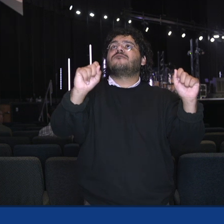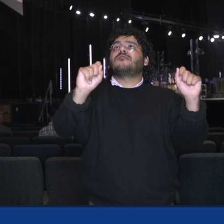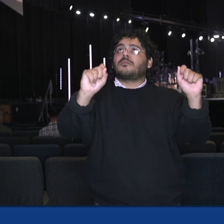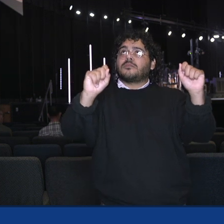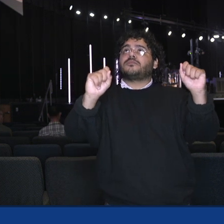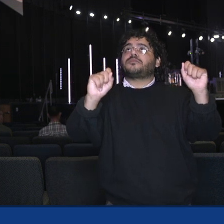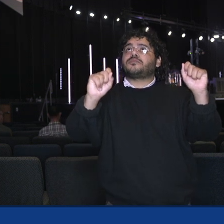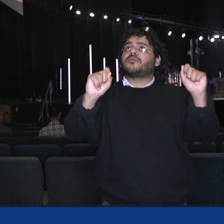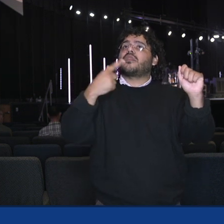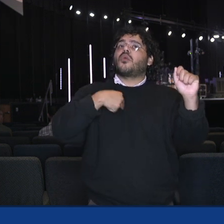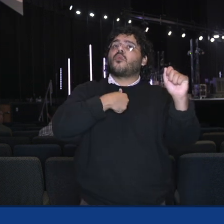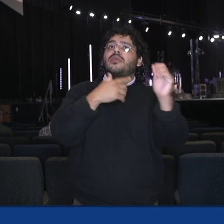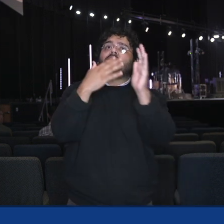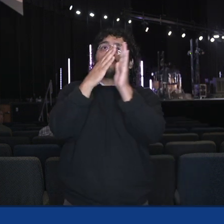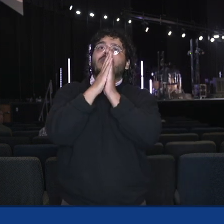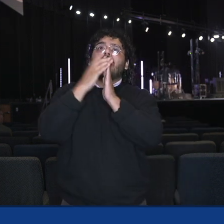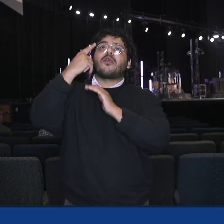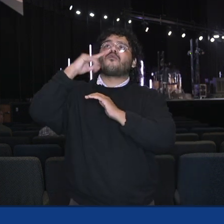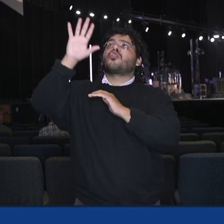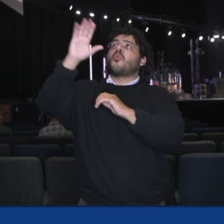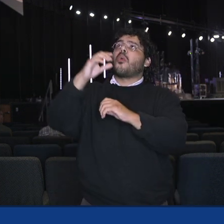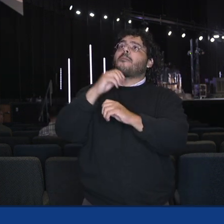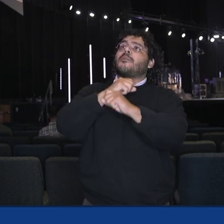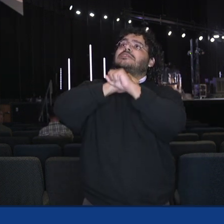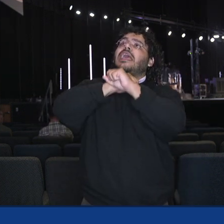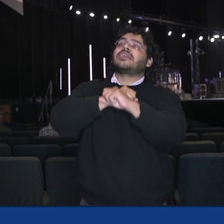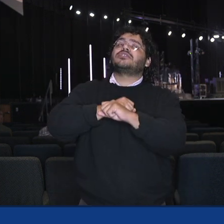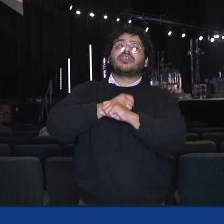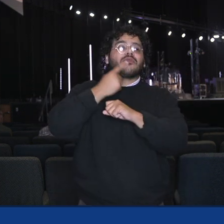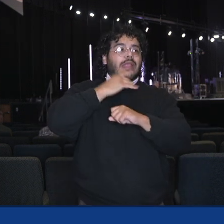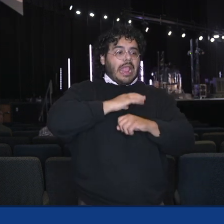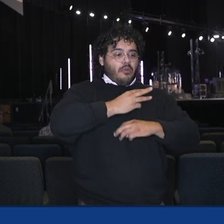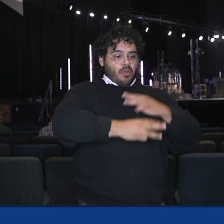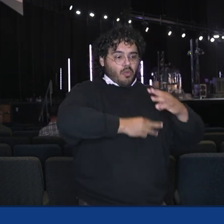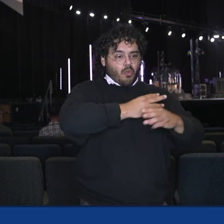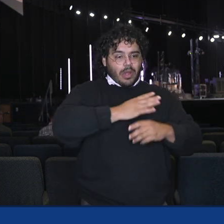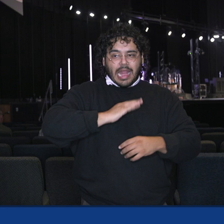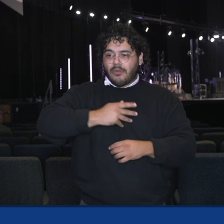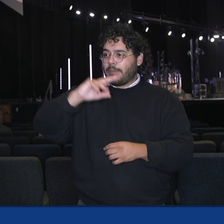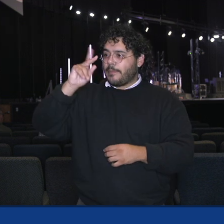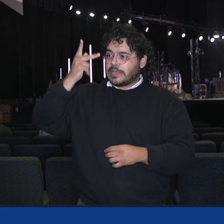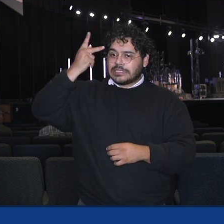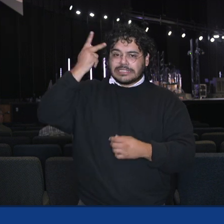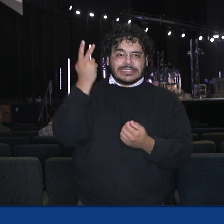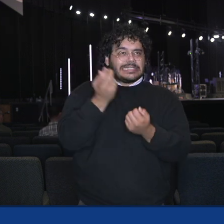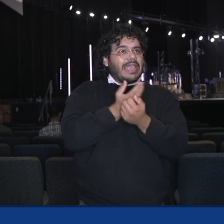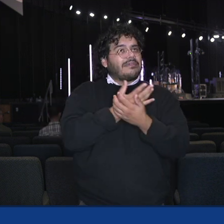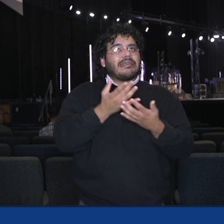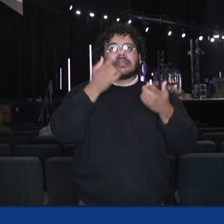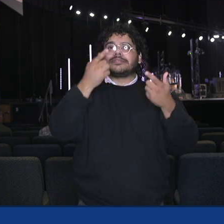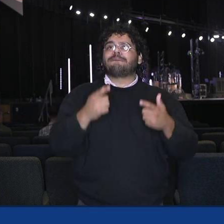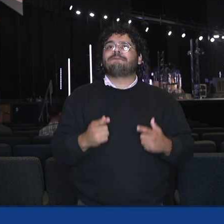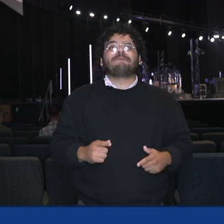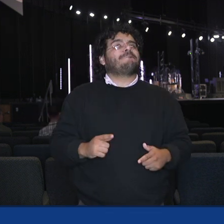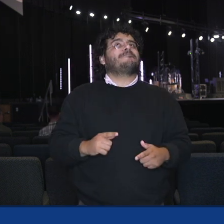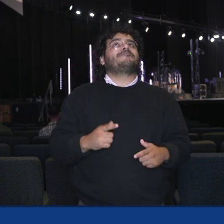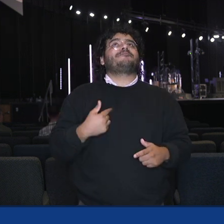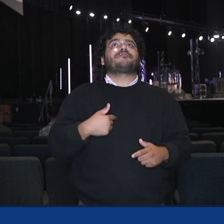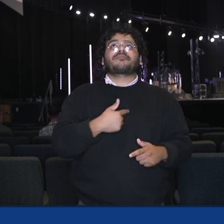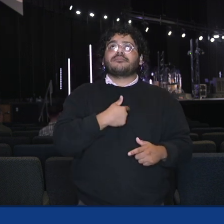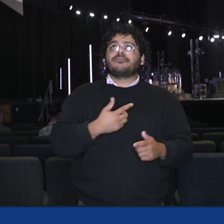God, we pray your protection over our world and our politics and all the powers that be. God, we ask that